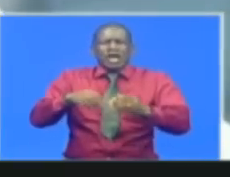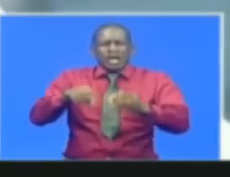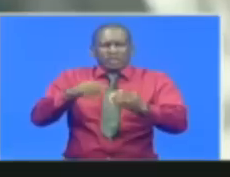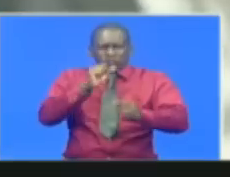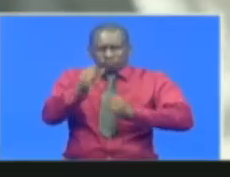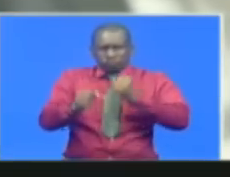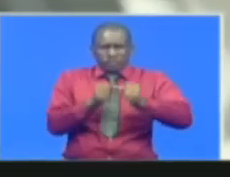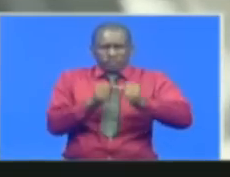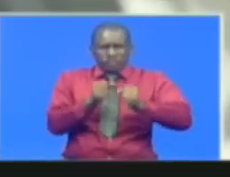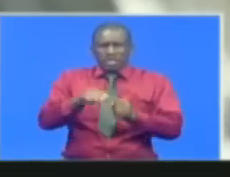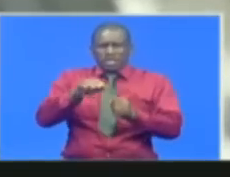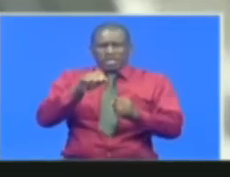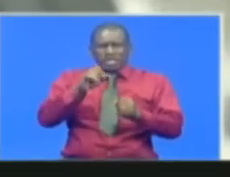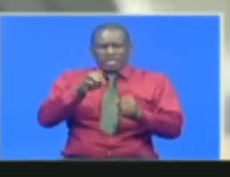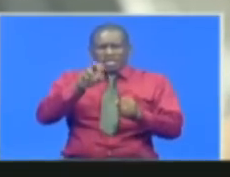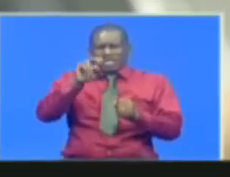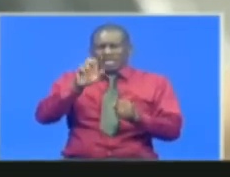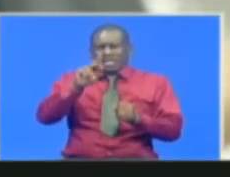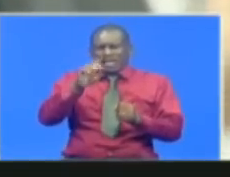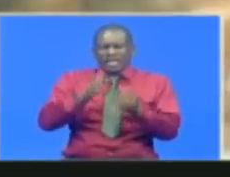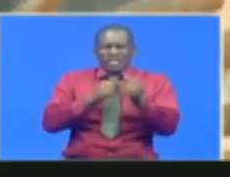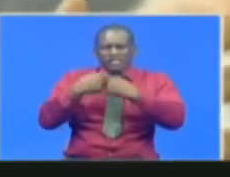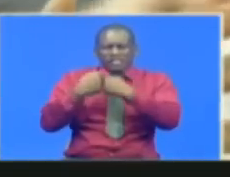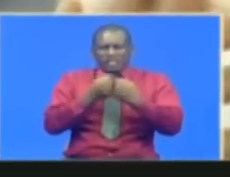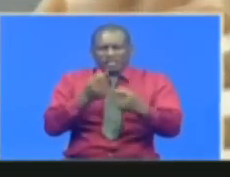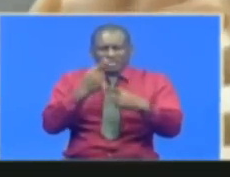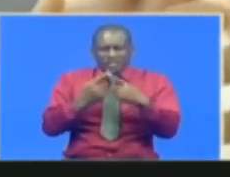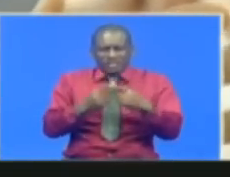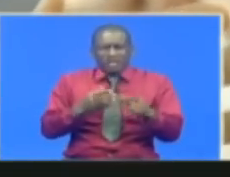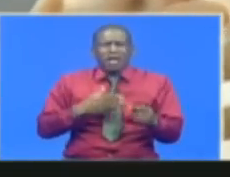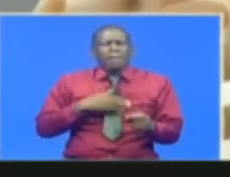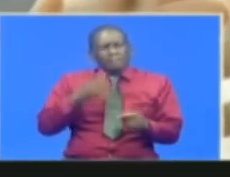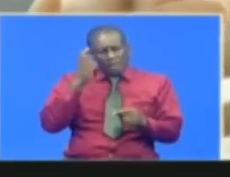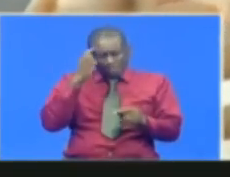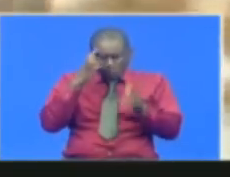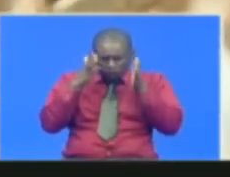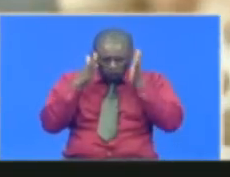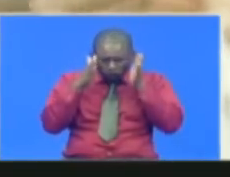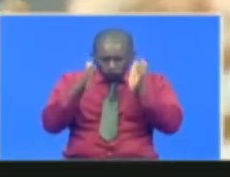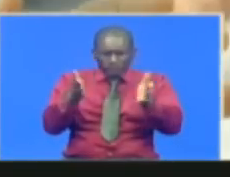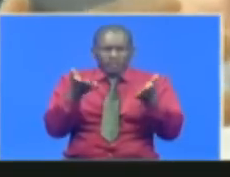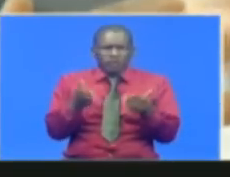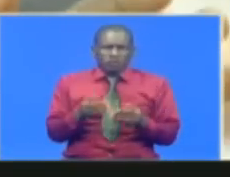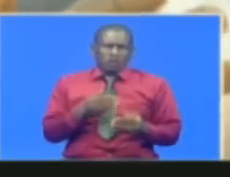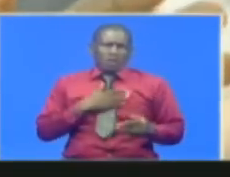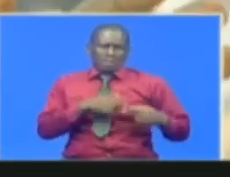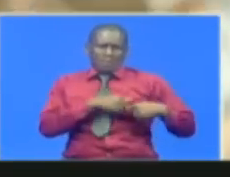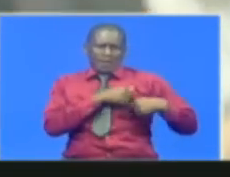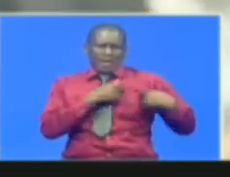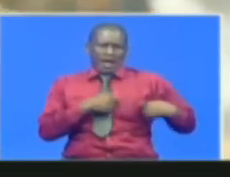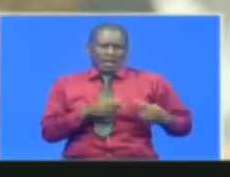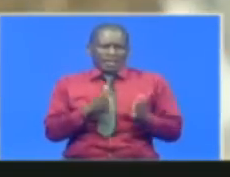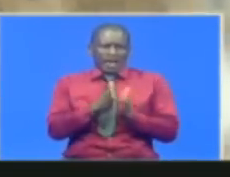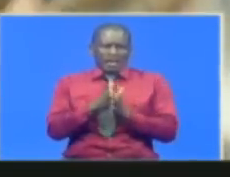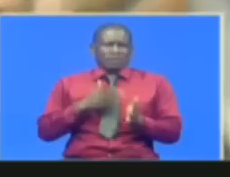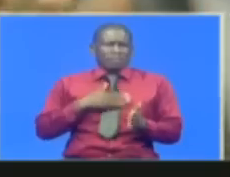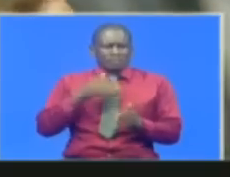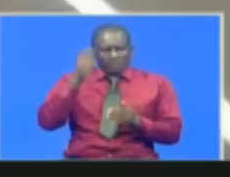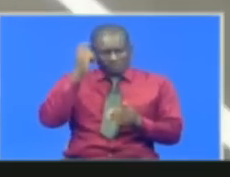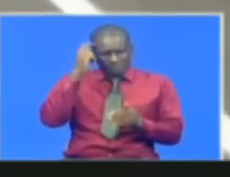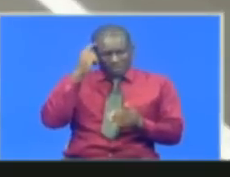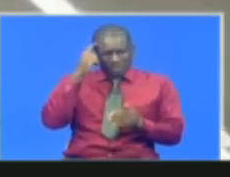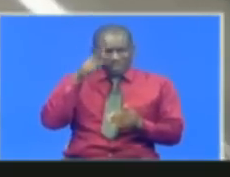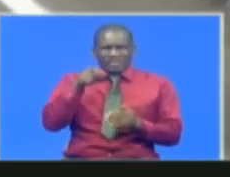Challenge this year. My mind is that I'm going to do it. So my heart and my mind is on